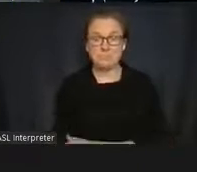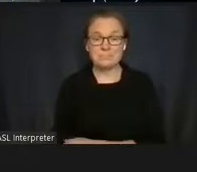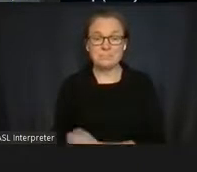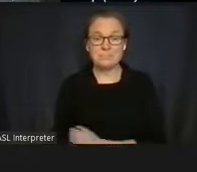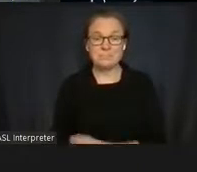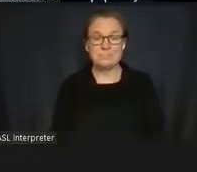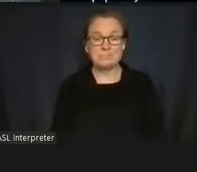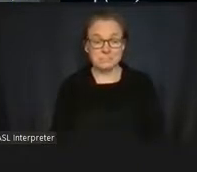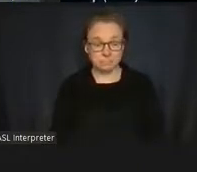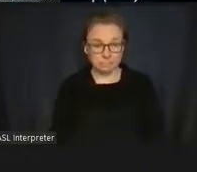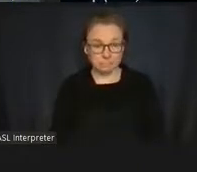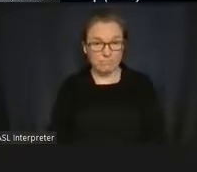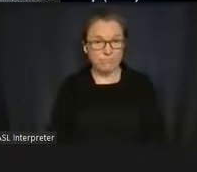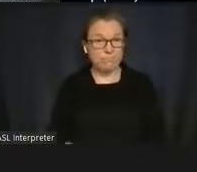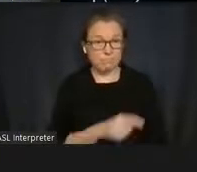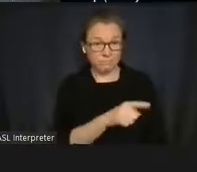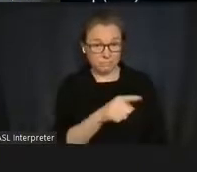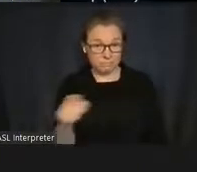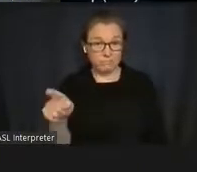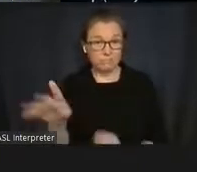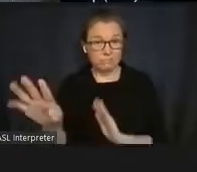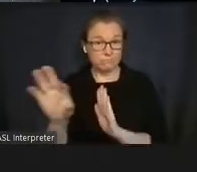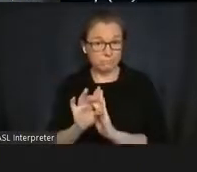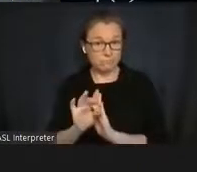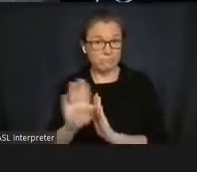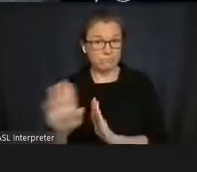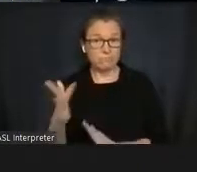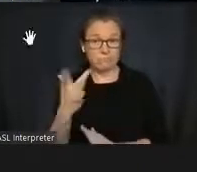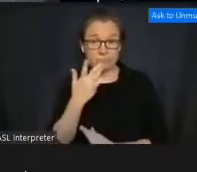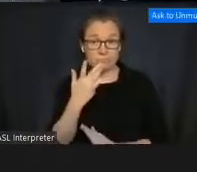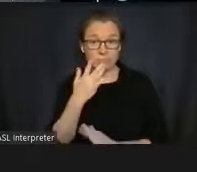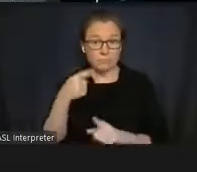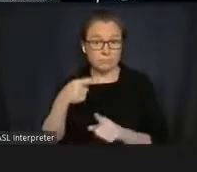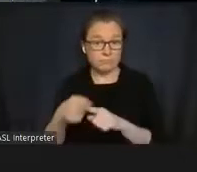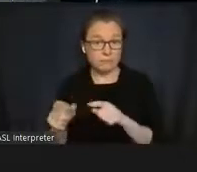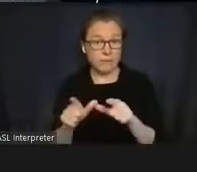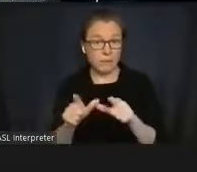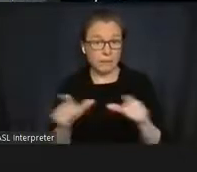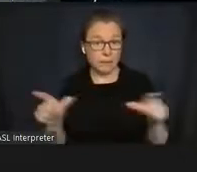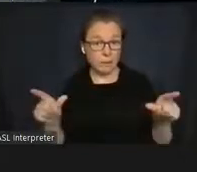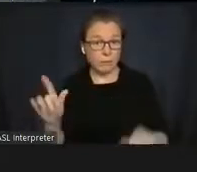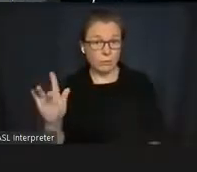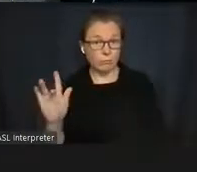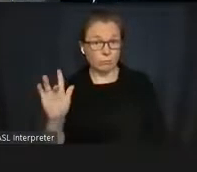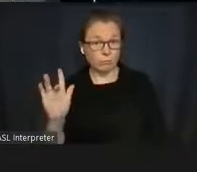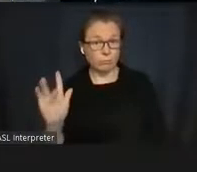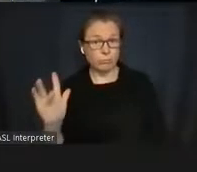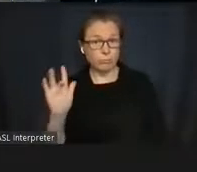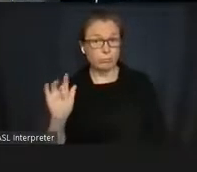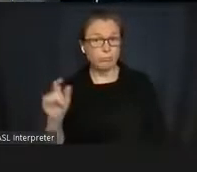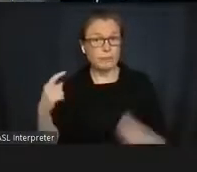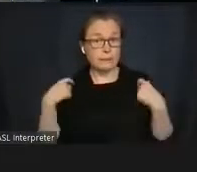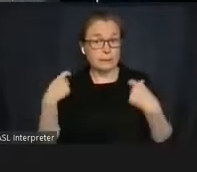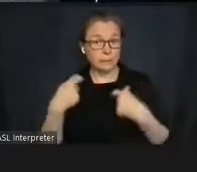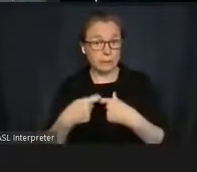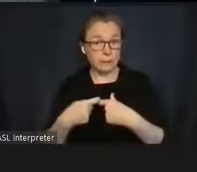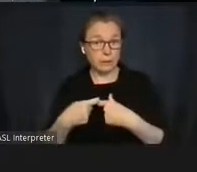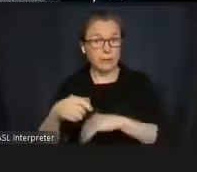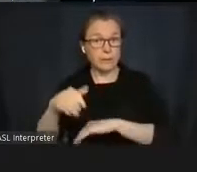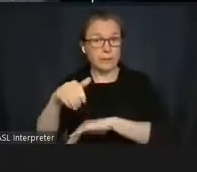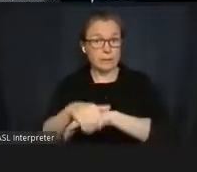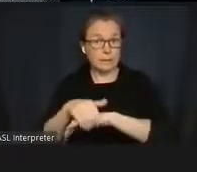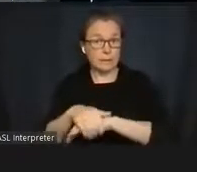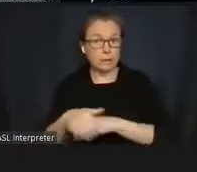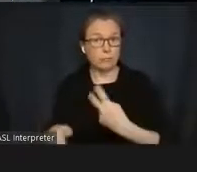Please take a moment to select the language that you'd like to hear the presentation in today. As I mentioned earlier, we are offering both English